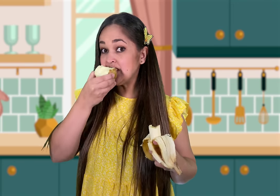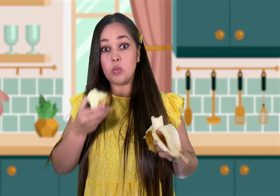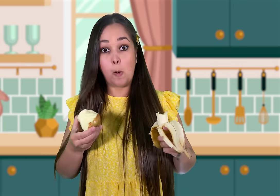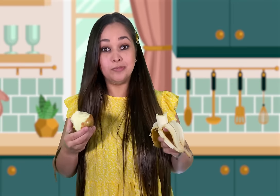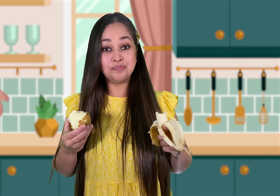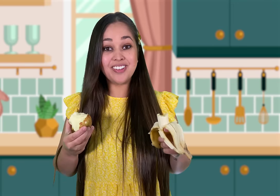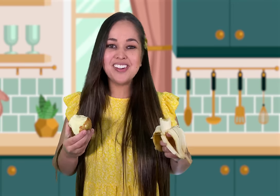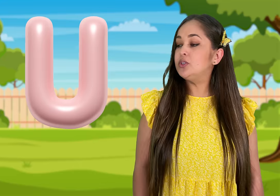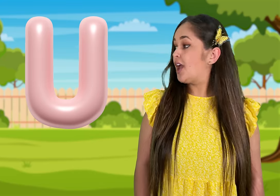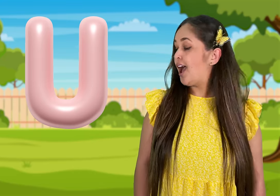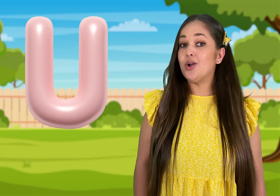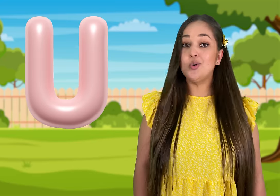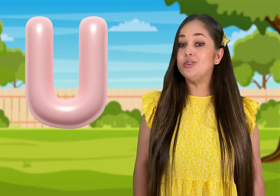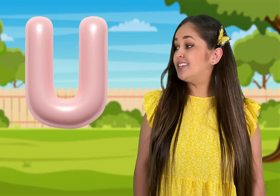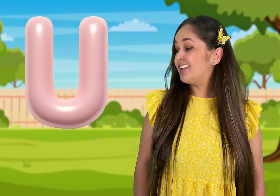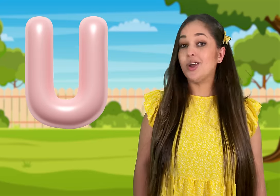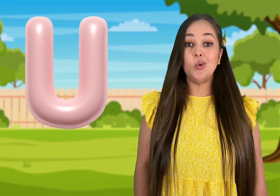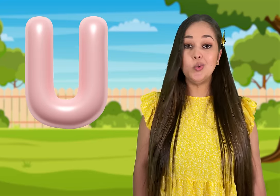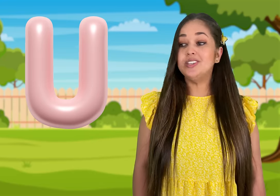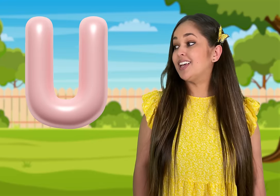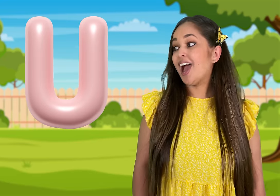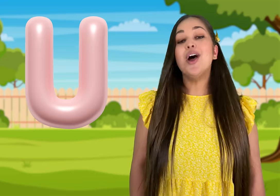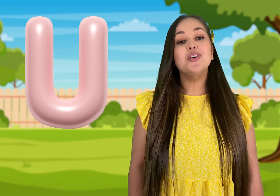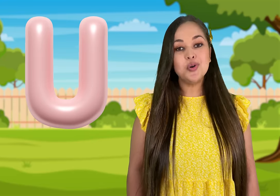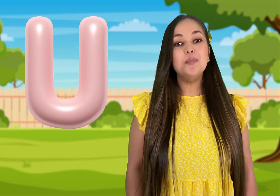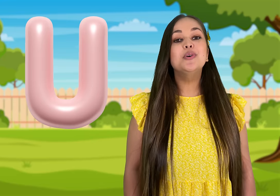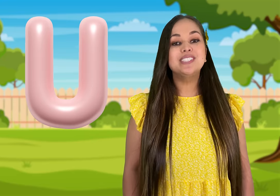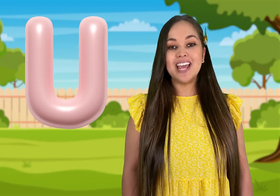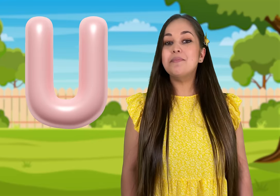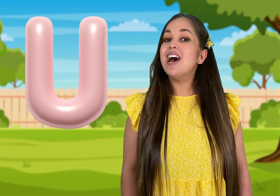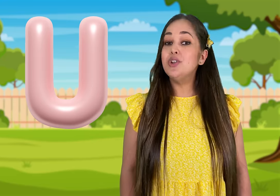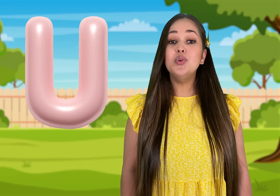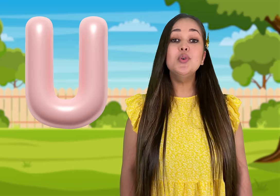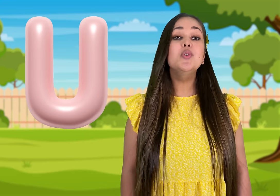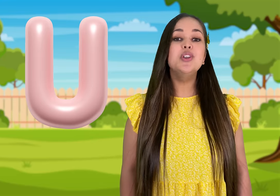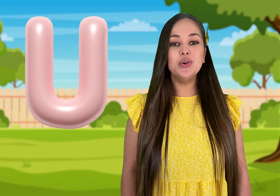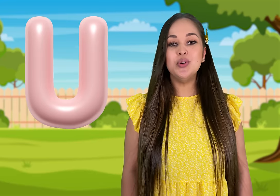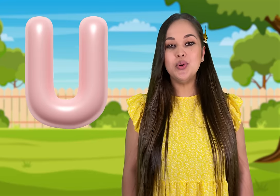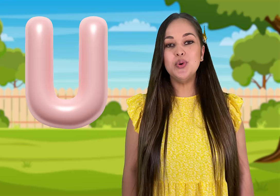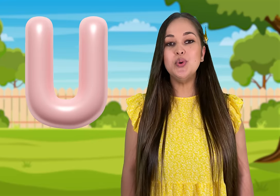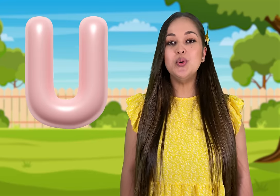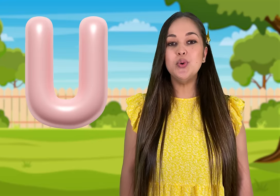bananas. I like to eat, eat, eat apples and